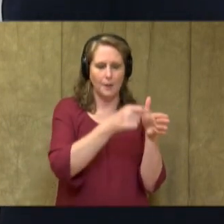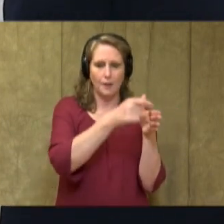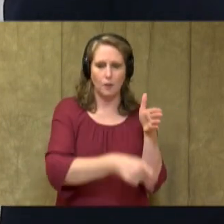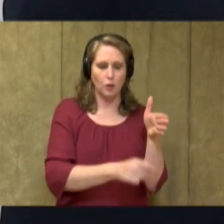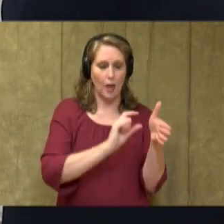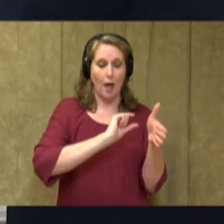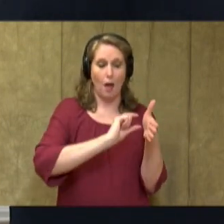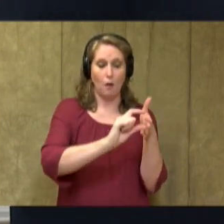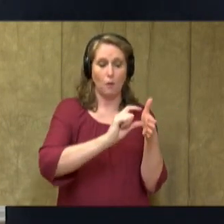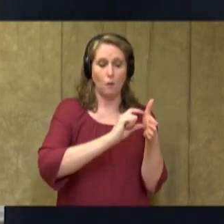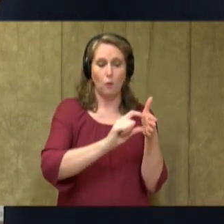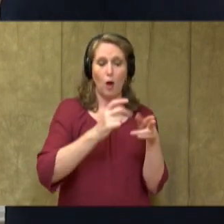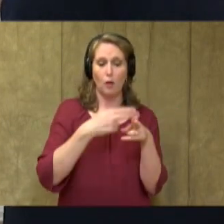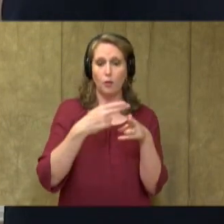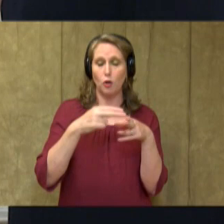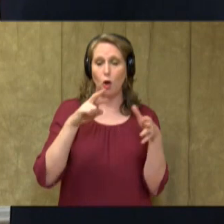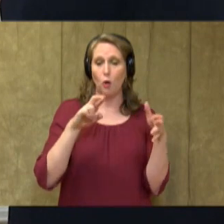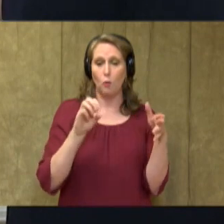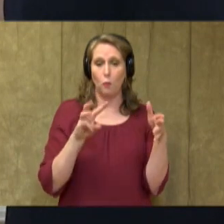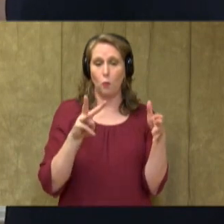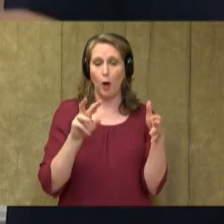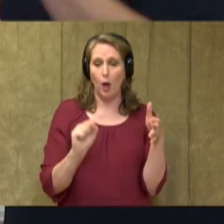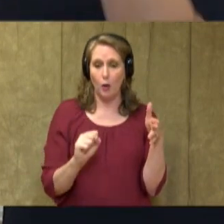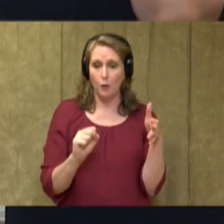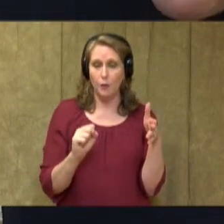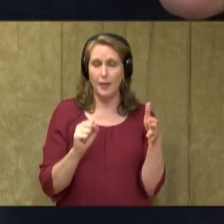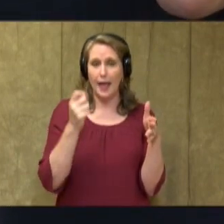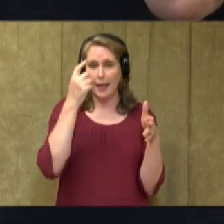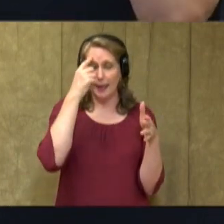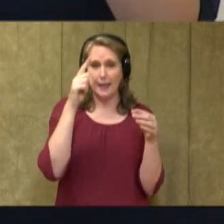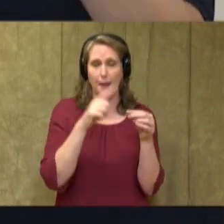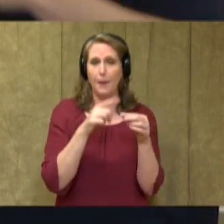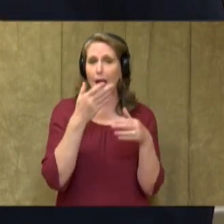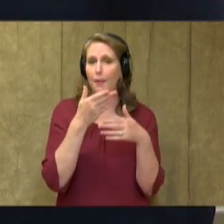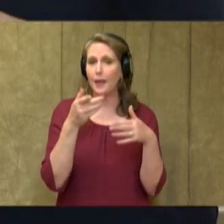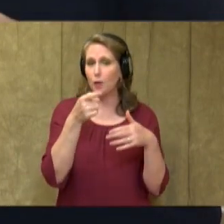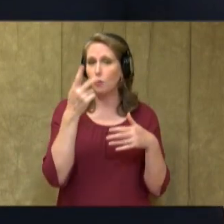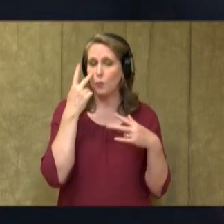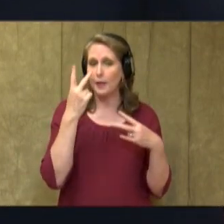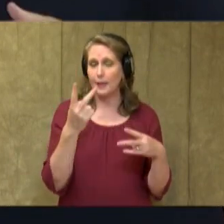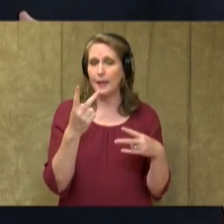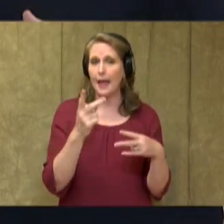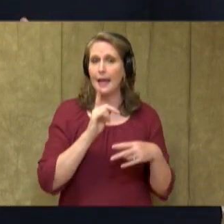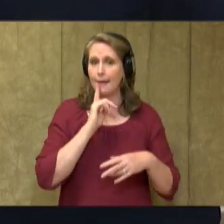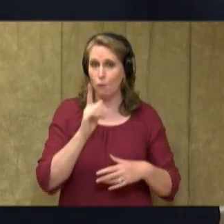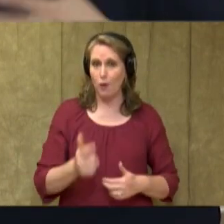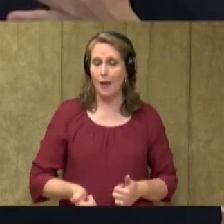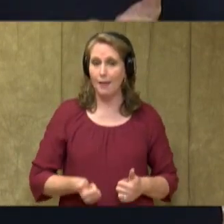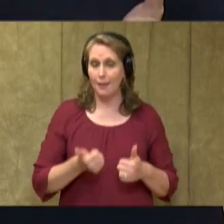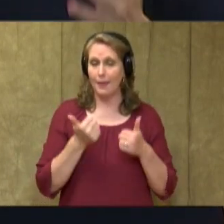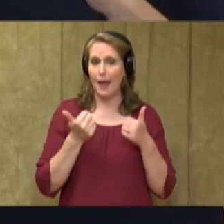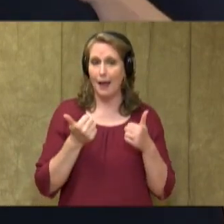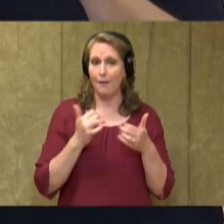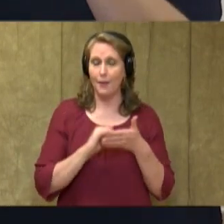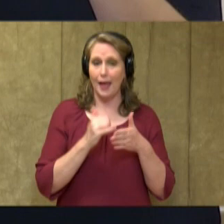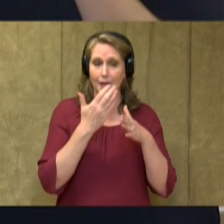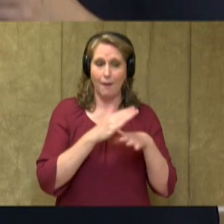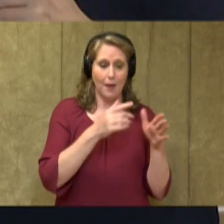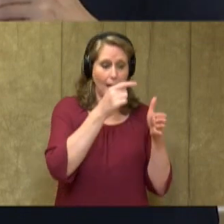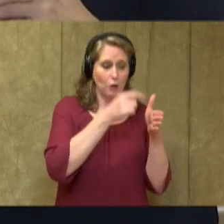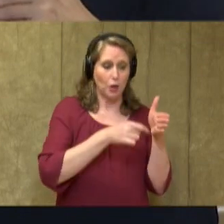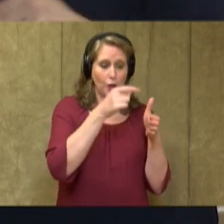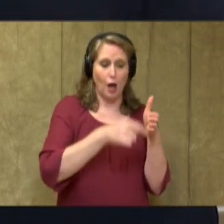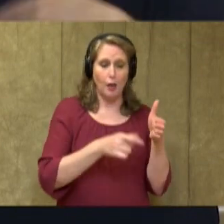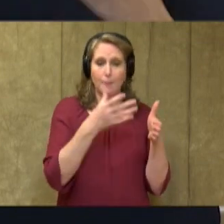we go across, we call these rows. So think about some things that you see in real life that are sorted into columns